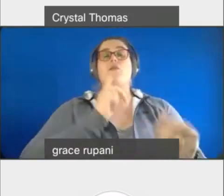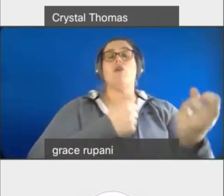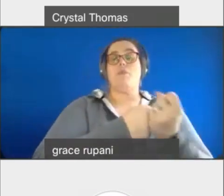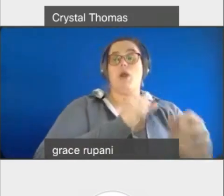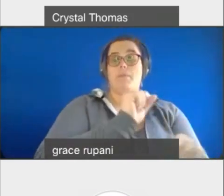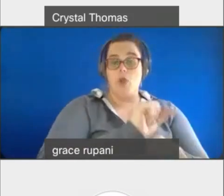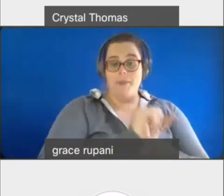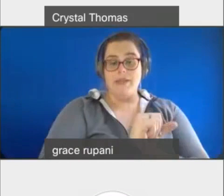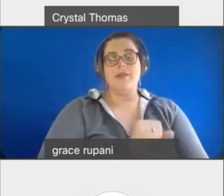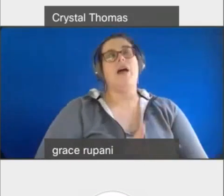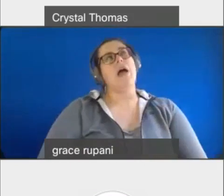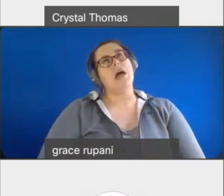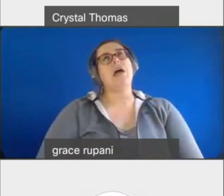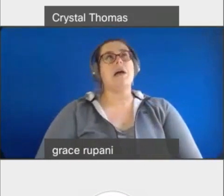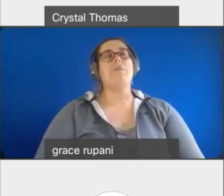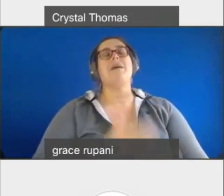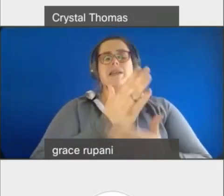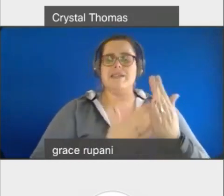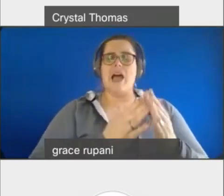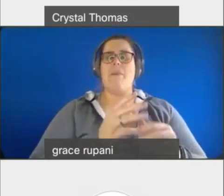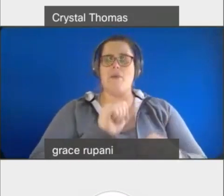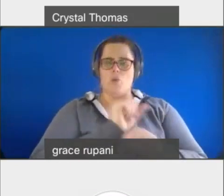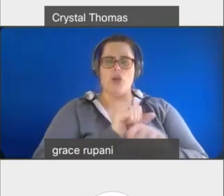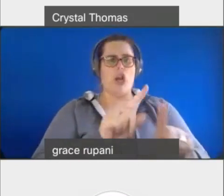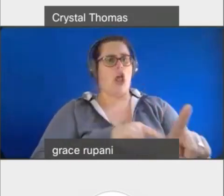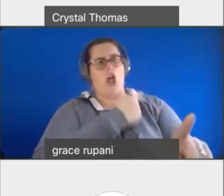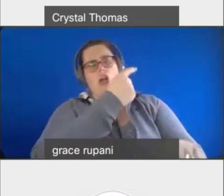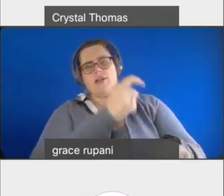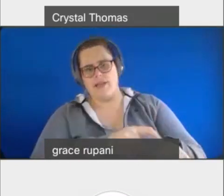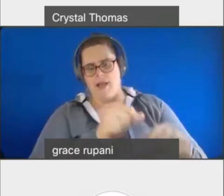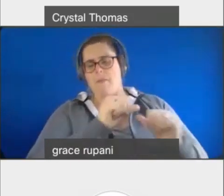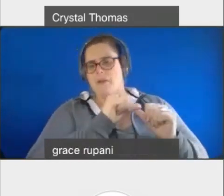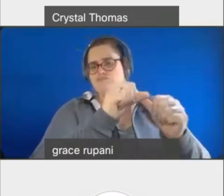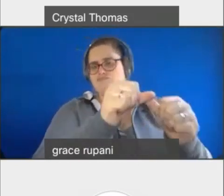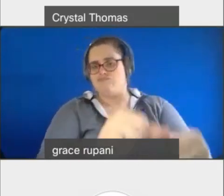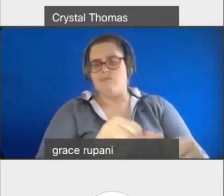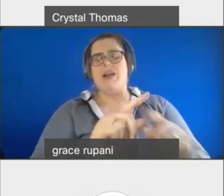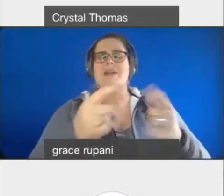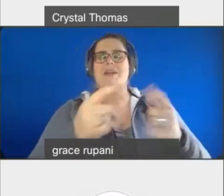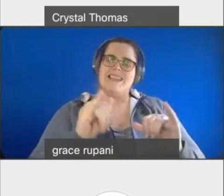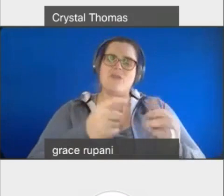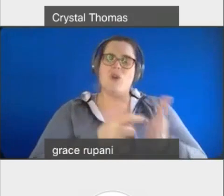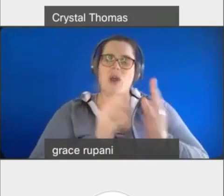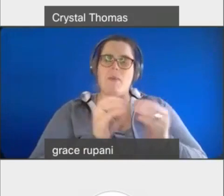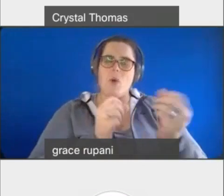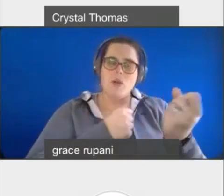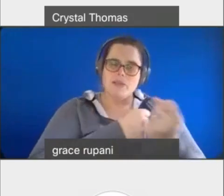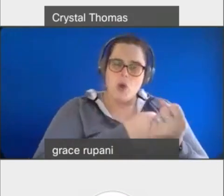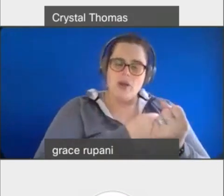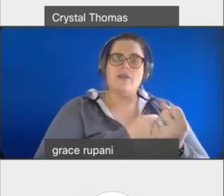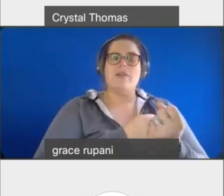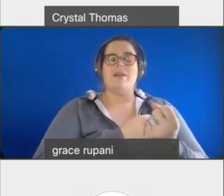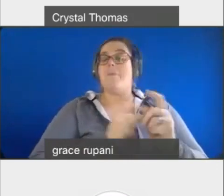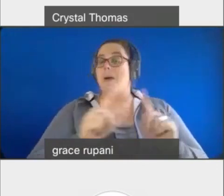are long-term workers, meaning they've been working, they've been doing a good job, but they still need that support. But the employer weren't letting us